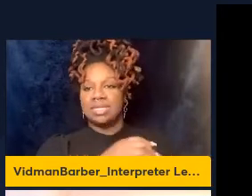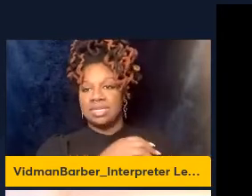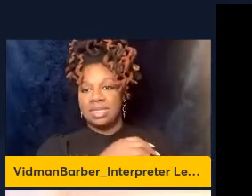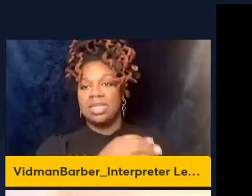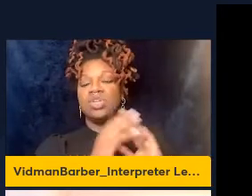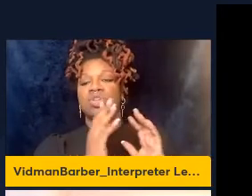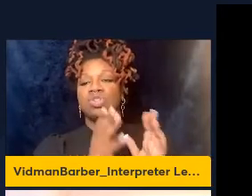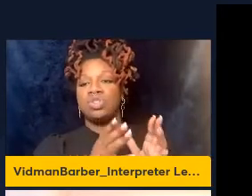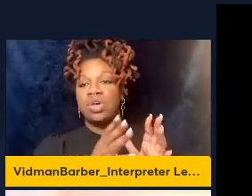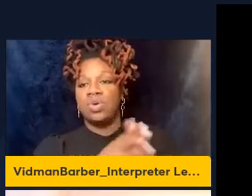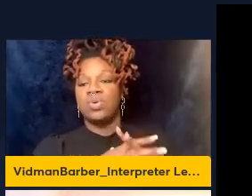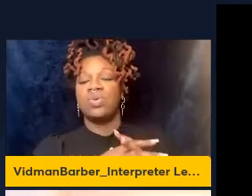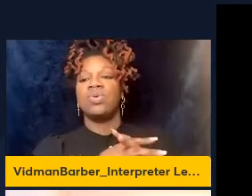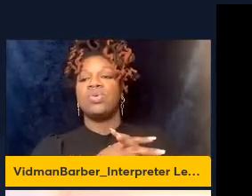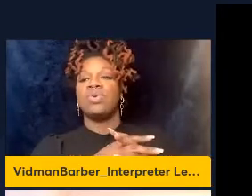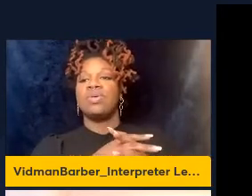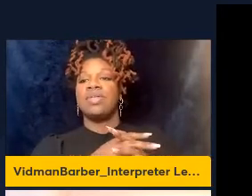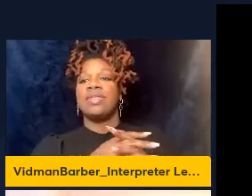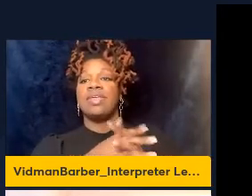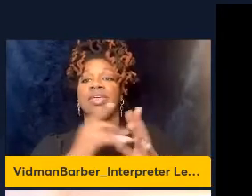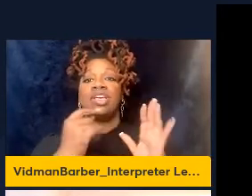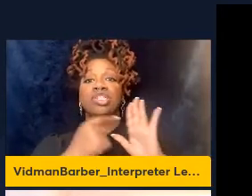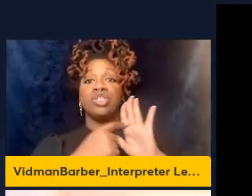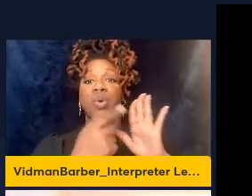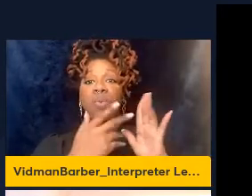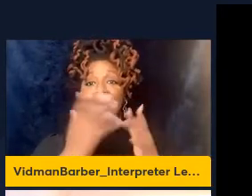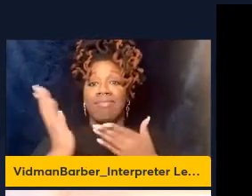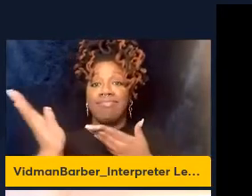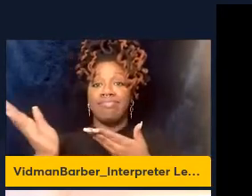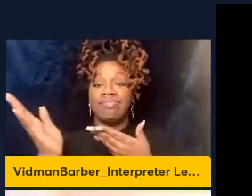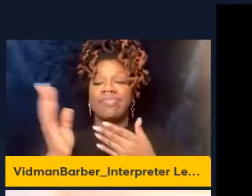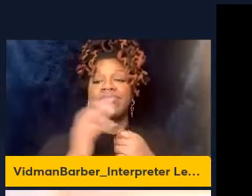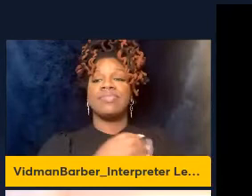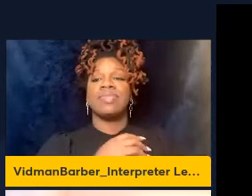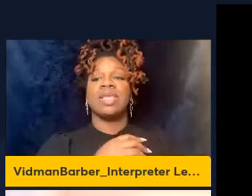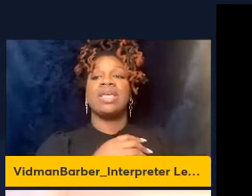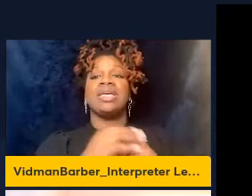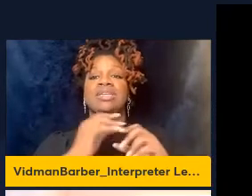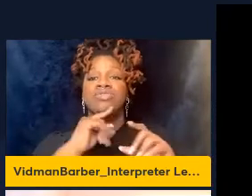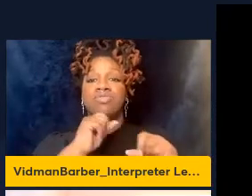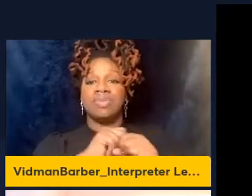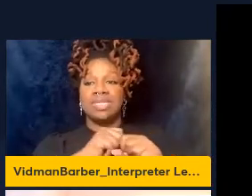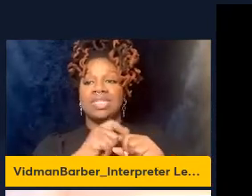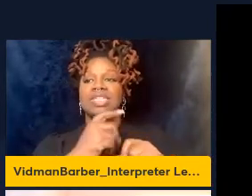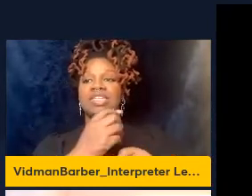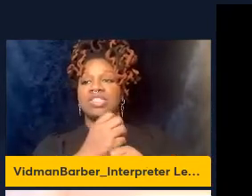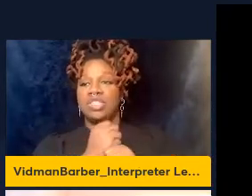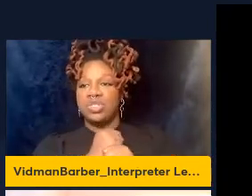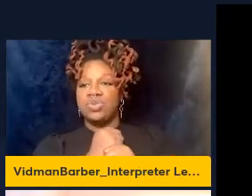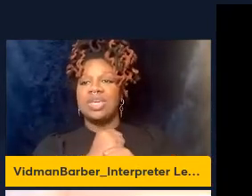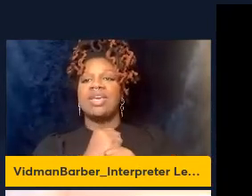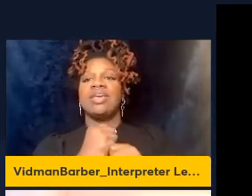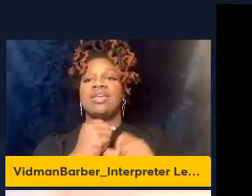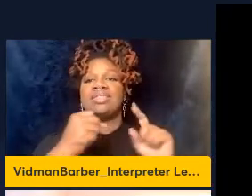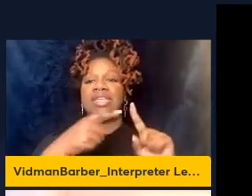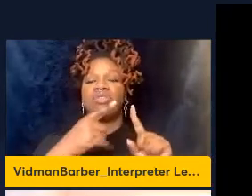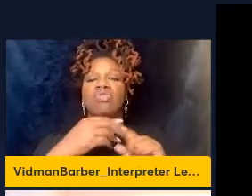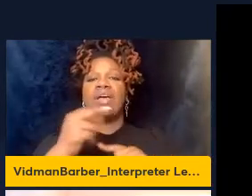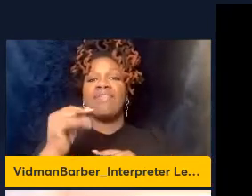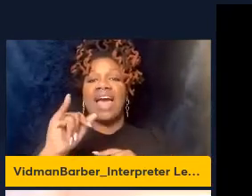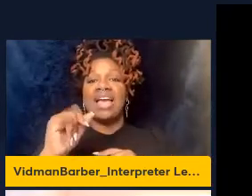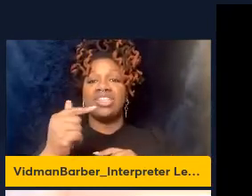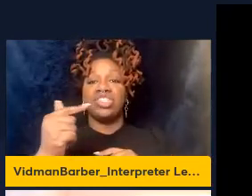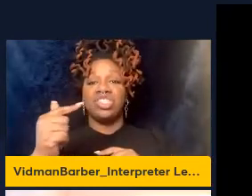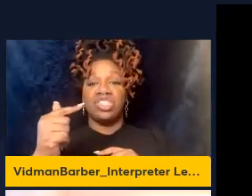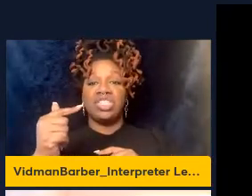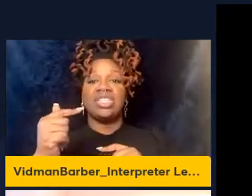very long chain C24. What he was able to show is that indeed he could get signals of IgG antibodies that recognize lipids, just